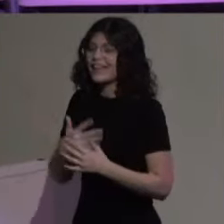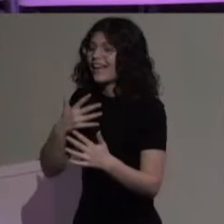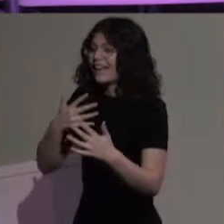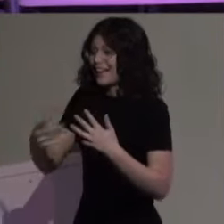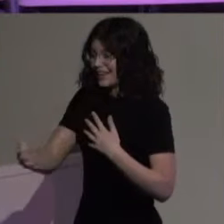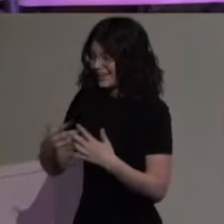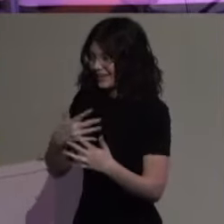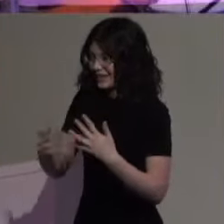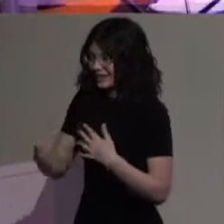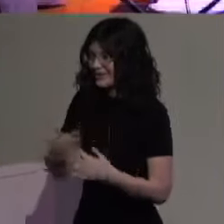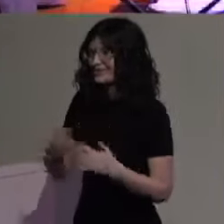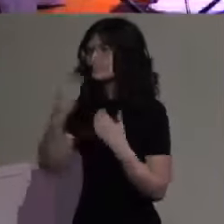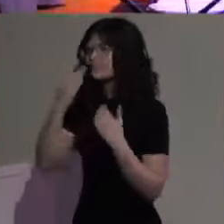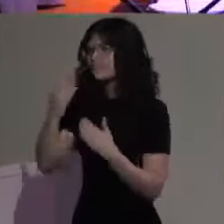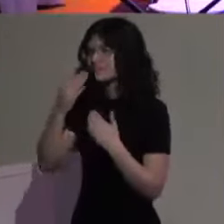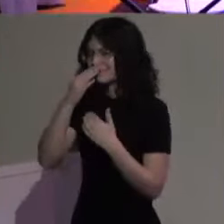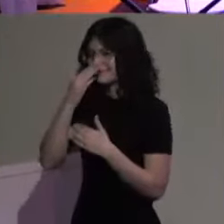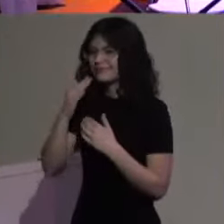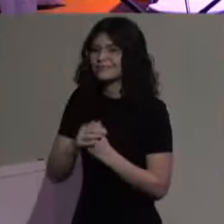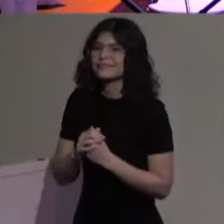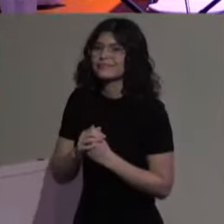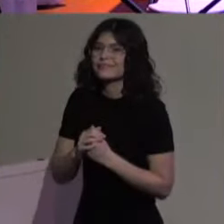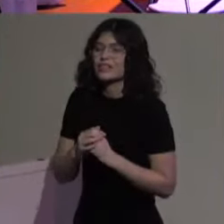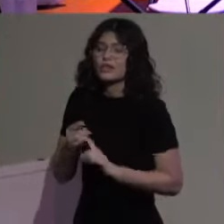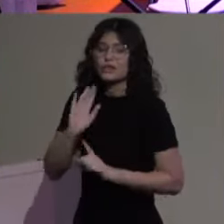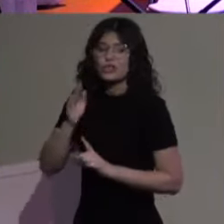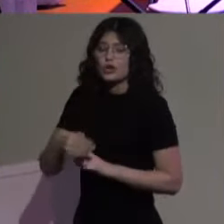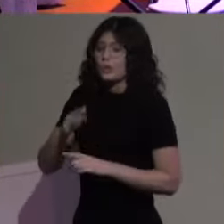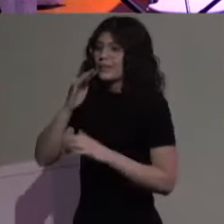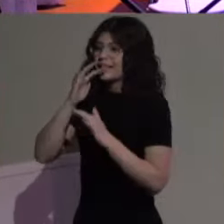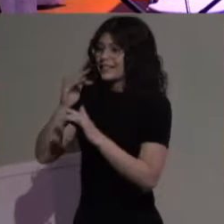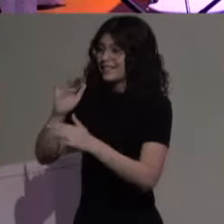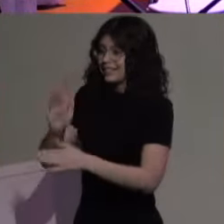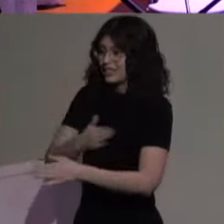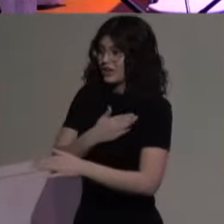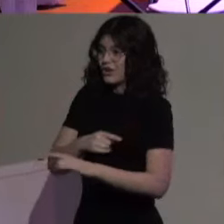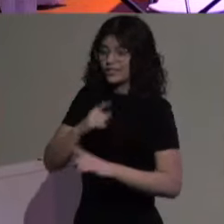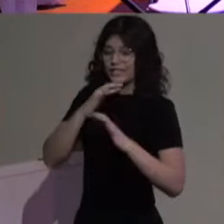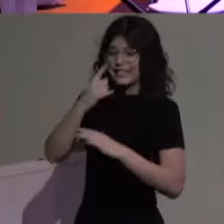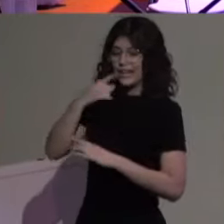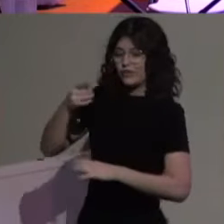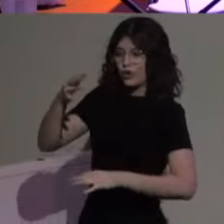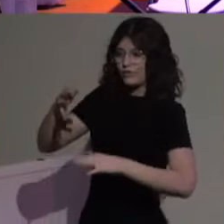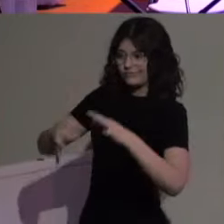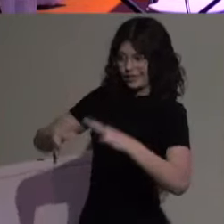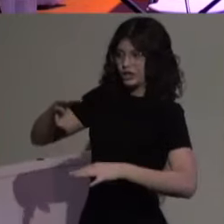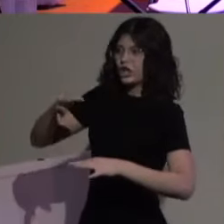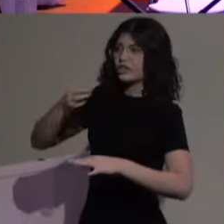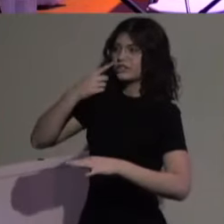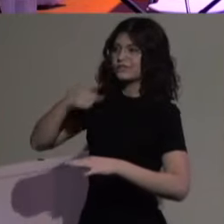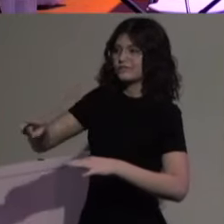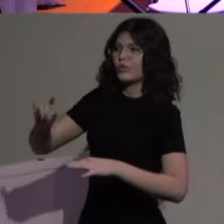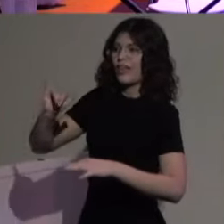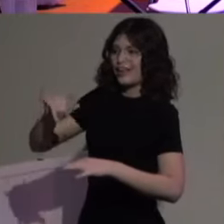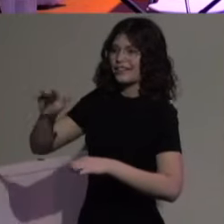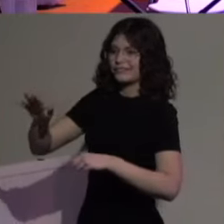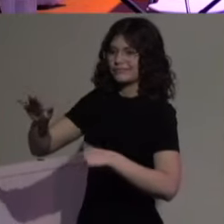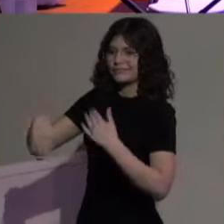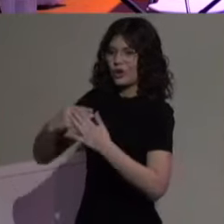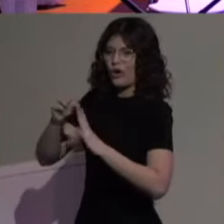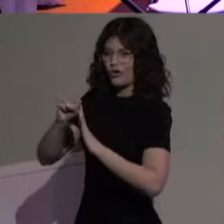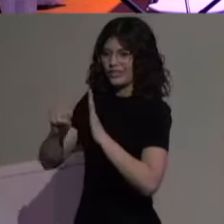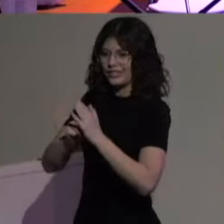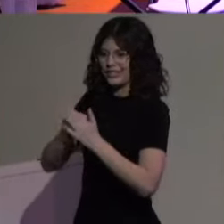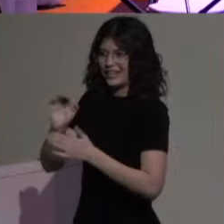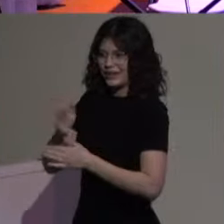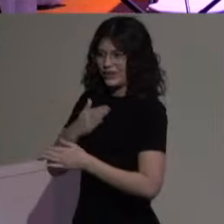Anyways, thank you, audience. She's going to sing the song that she sang for the judge for the Allstate Choir audition, and